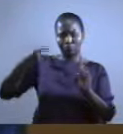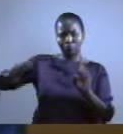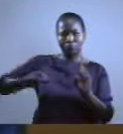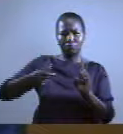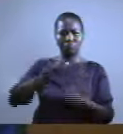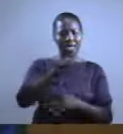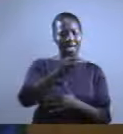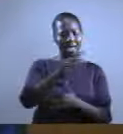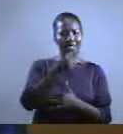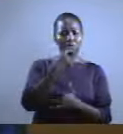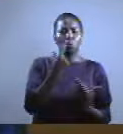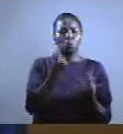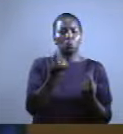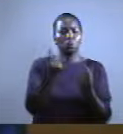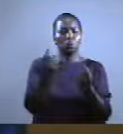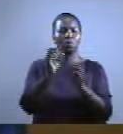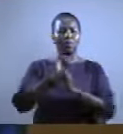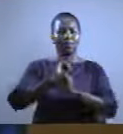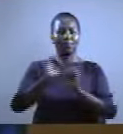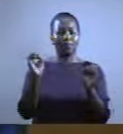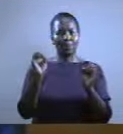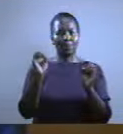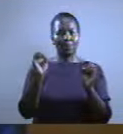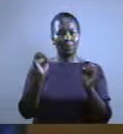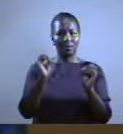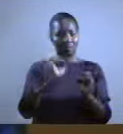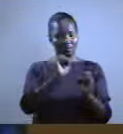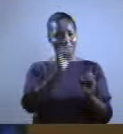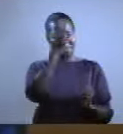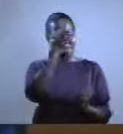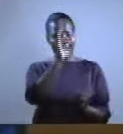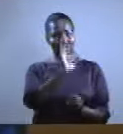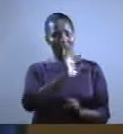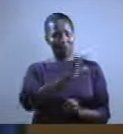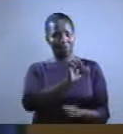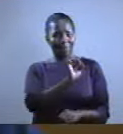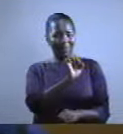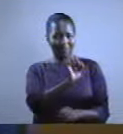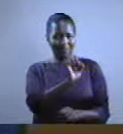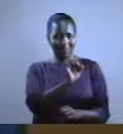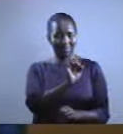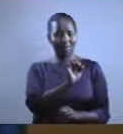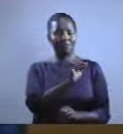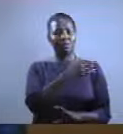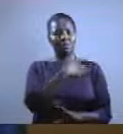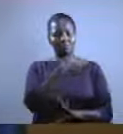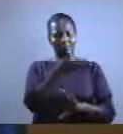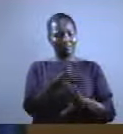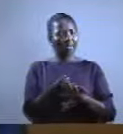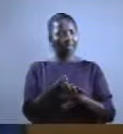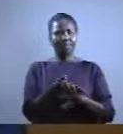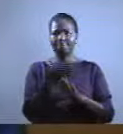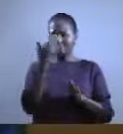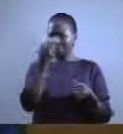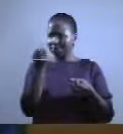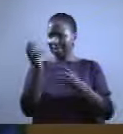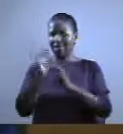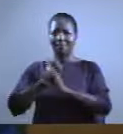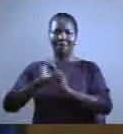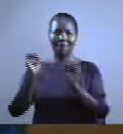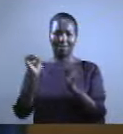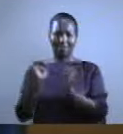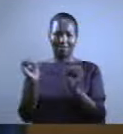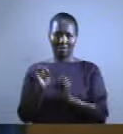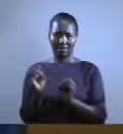promises by the government to the people of Mkhanyakude that have gone unfulfilled and